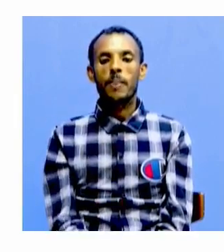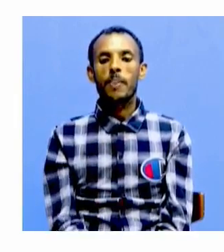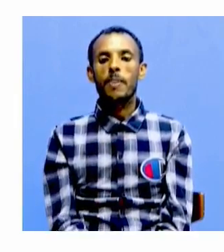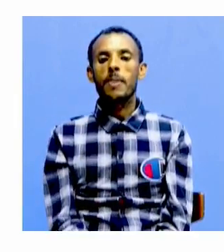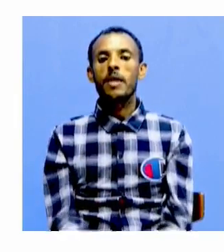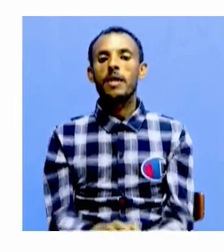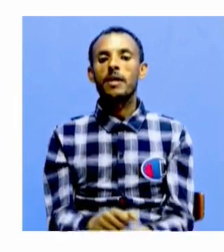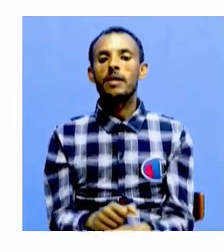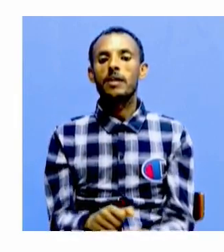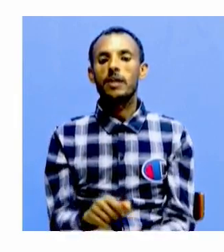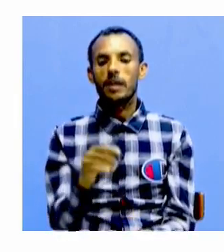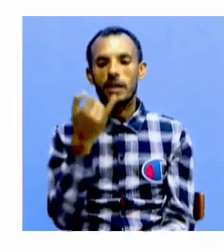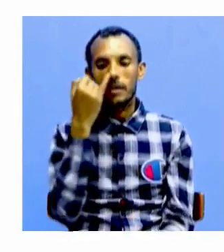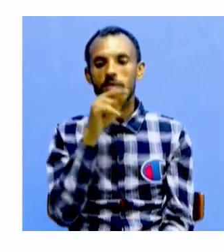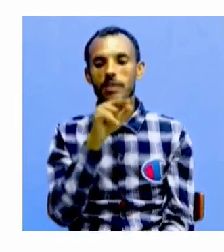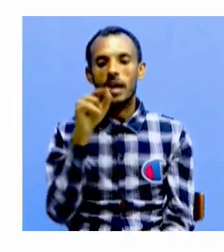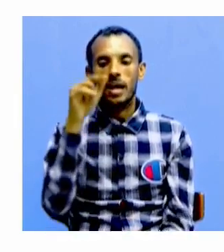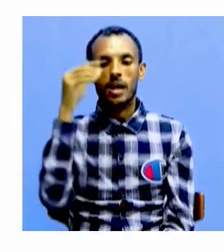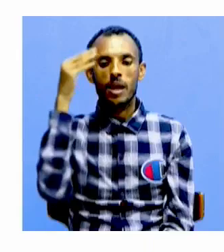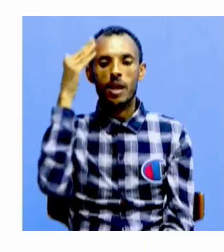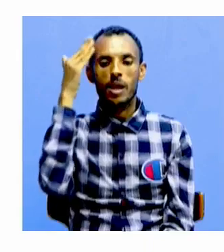knew